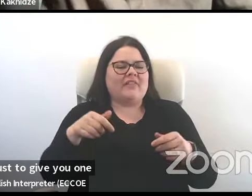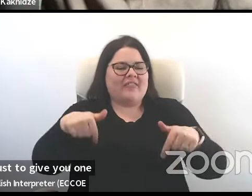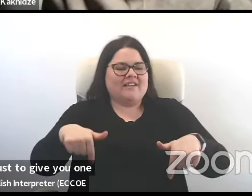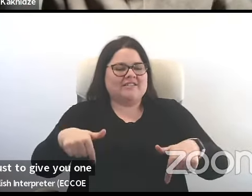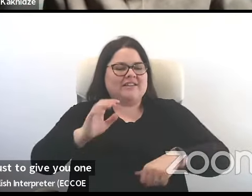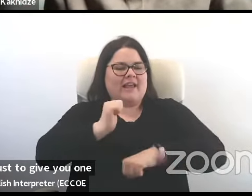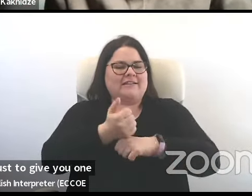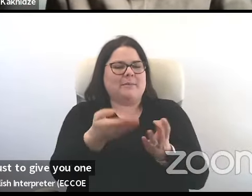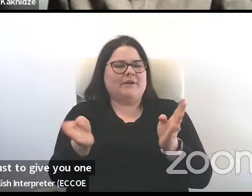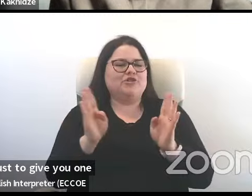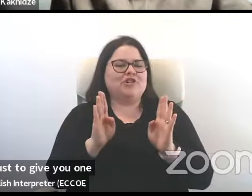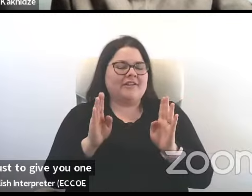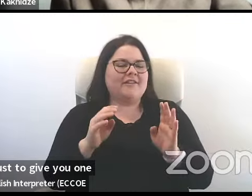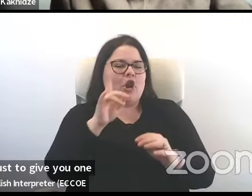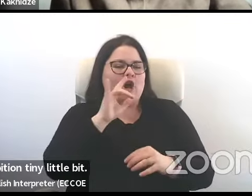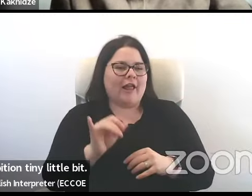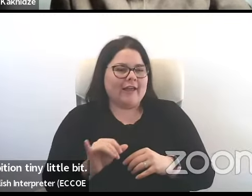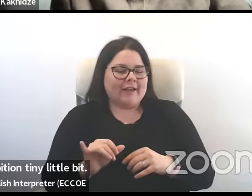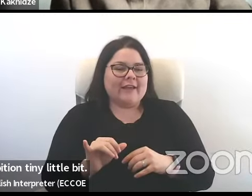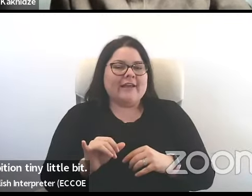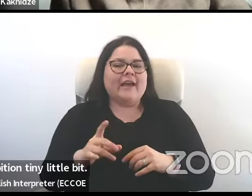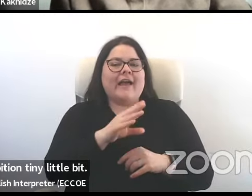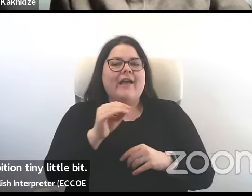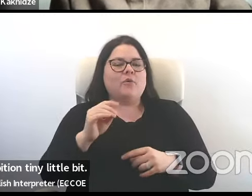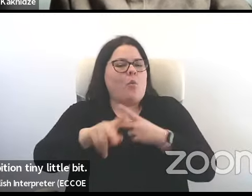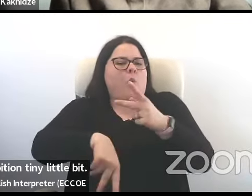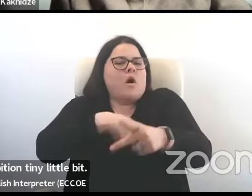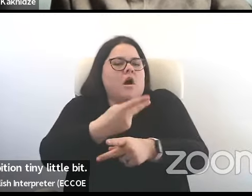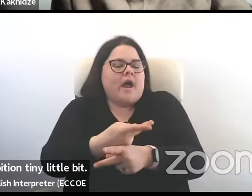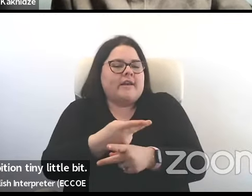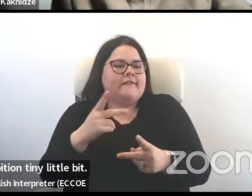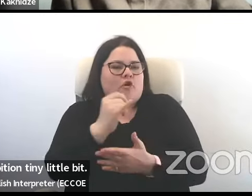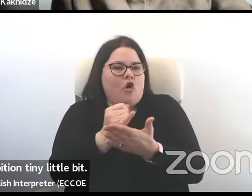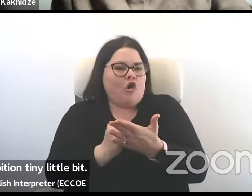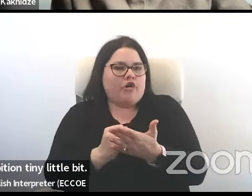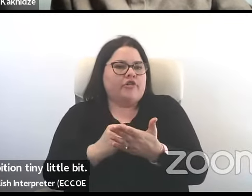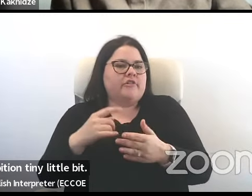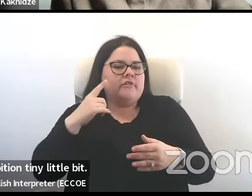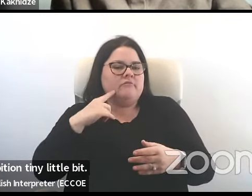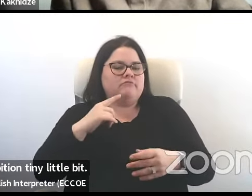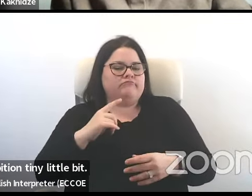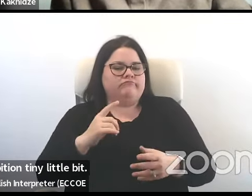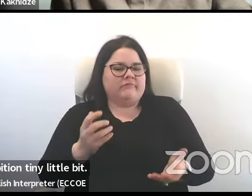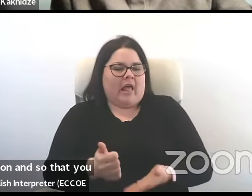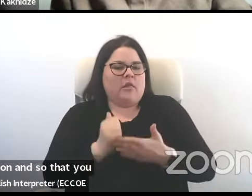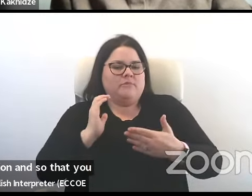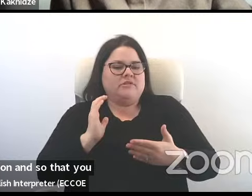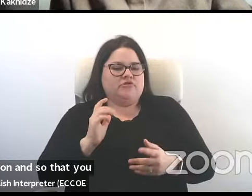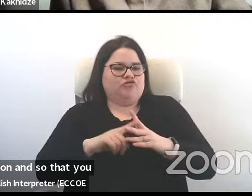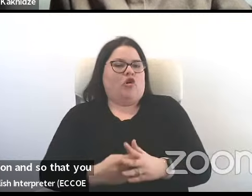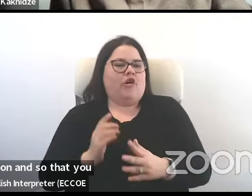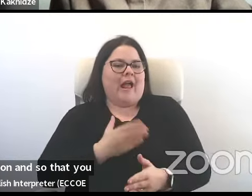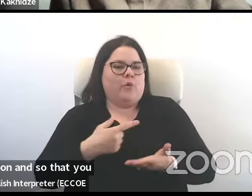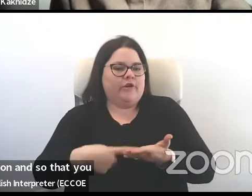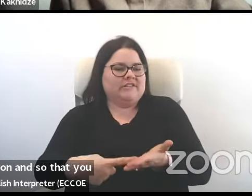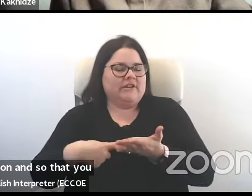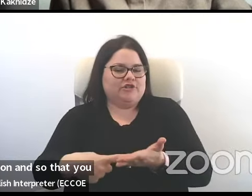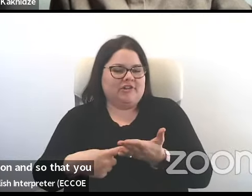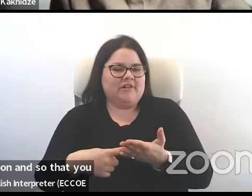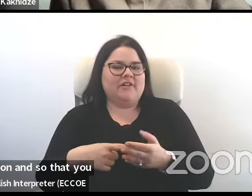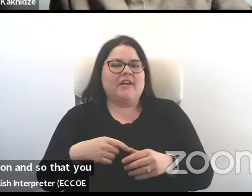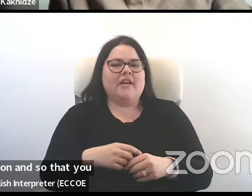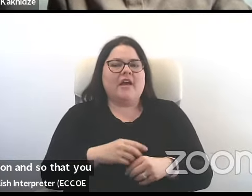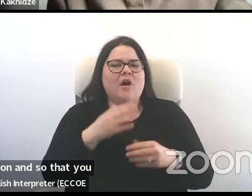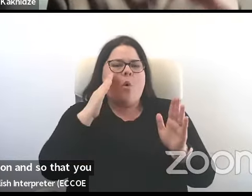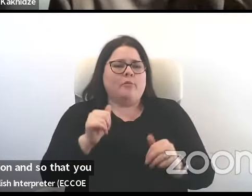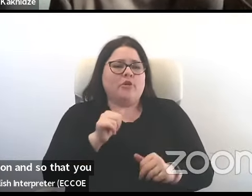bit of the context for our conversation, and so that you don't have to look at me,